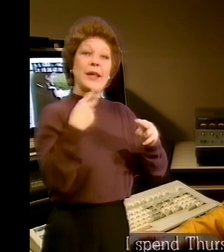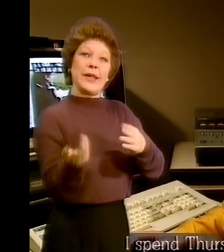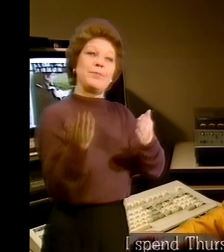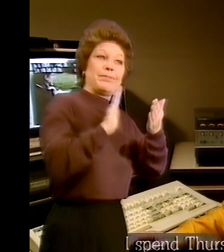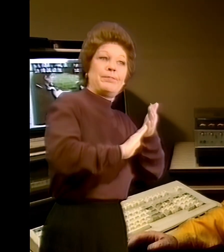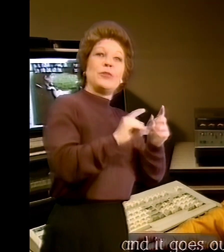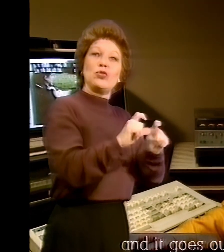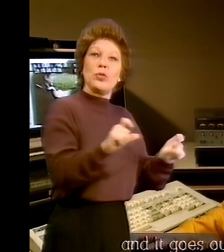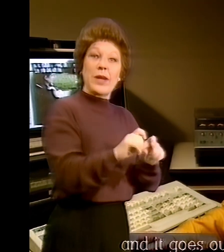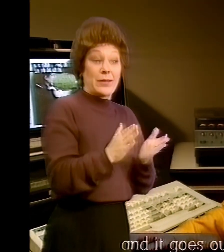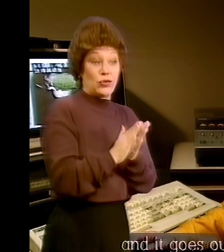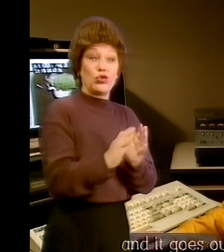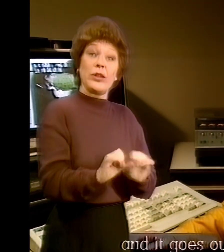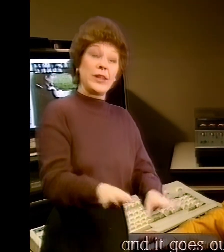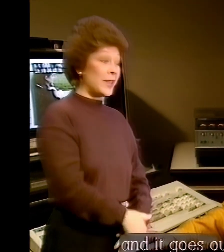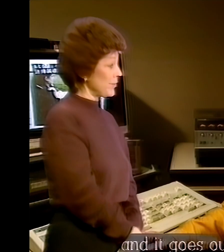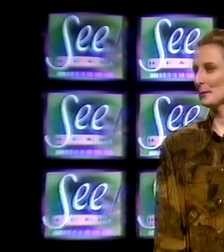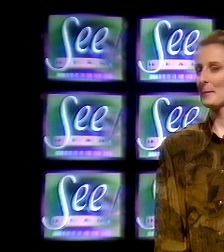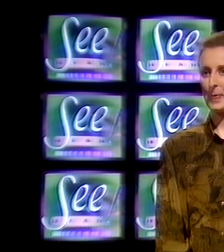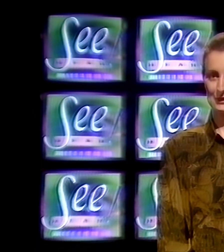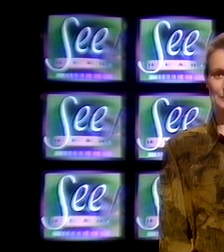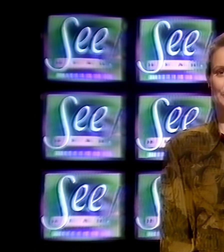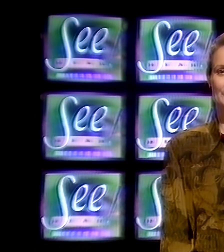the finished programme on Friday, and it goes out on Sunday.